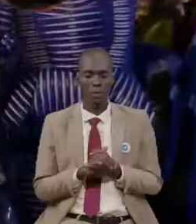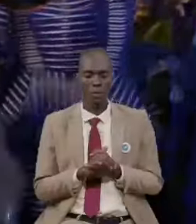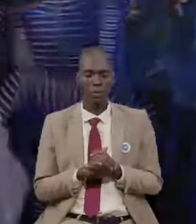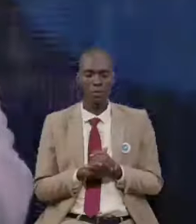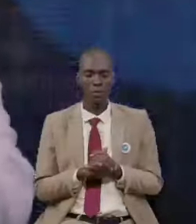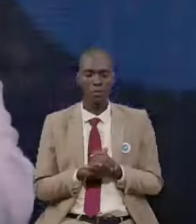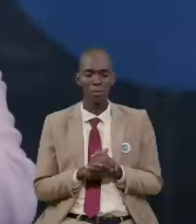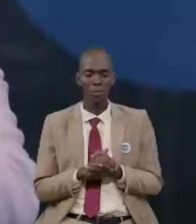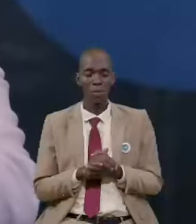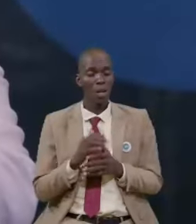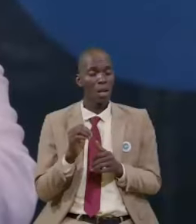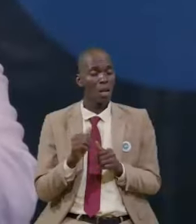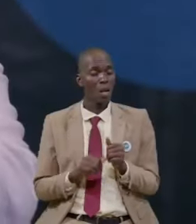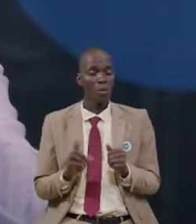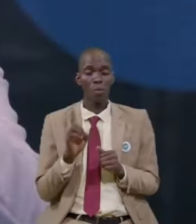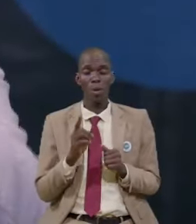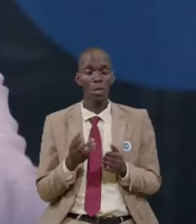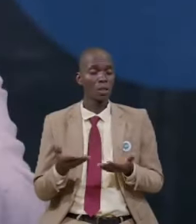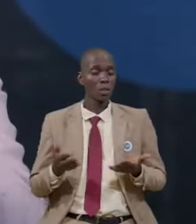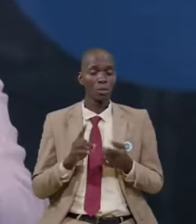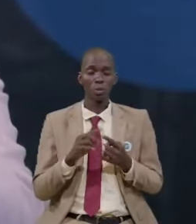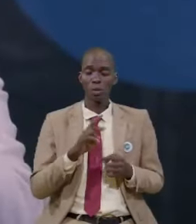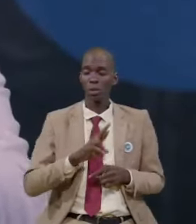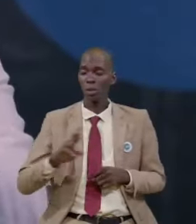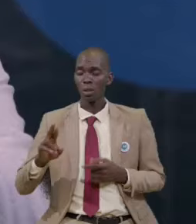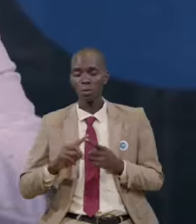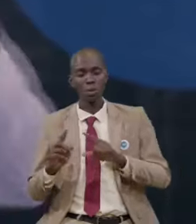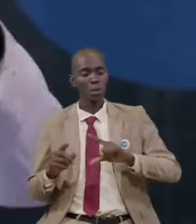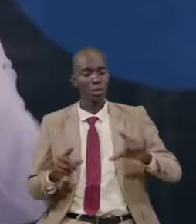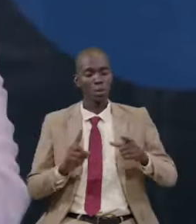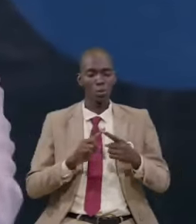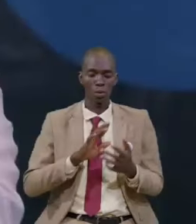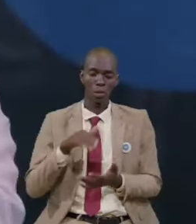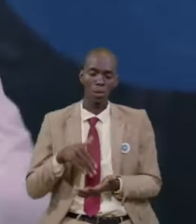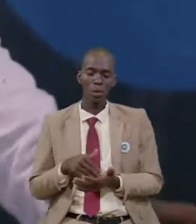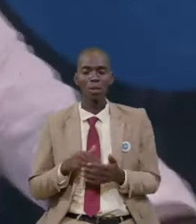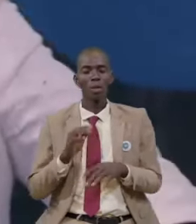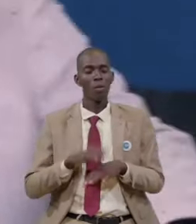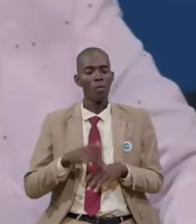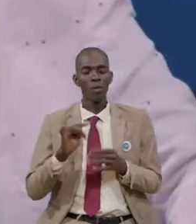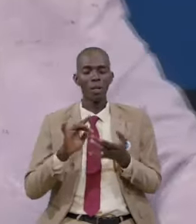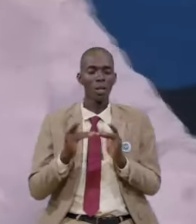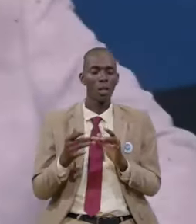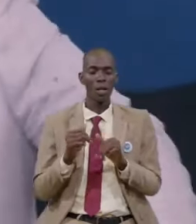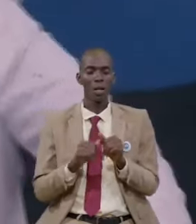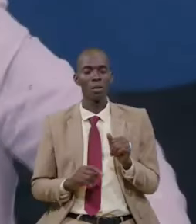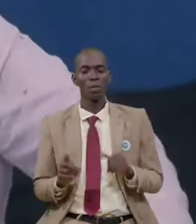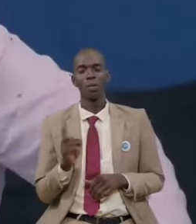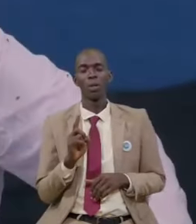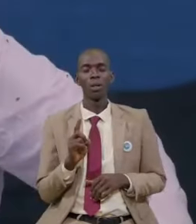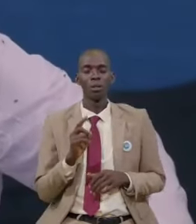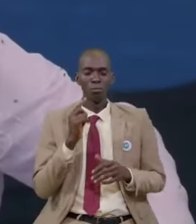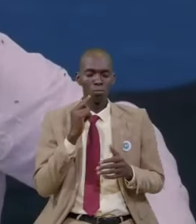Everywhere here, to the right, to the left, to the center, online, everywhere. Notable